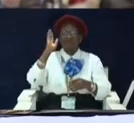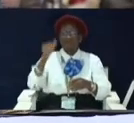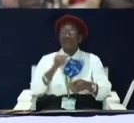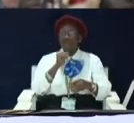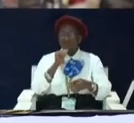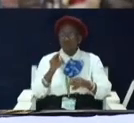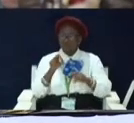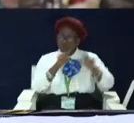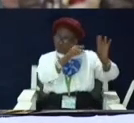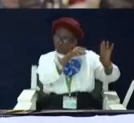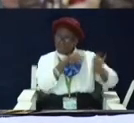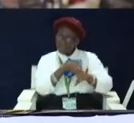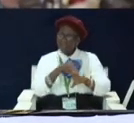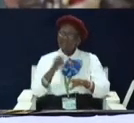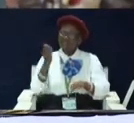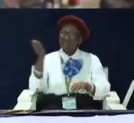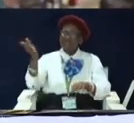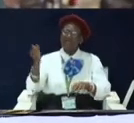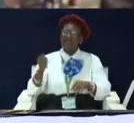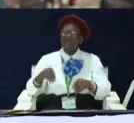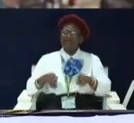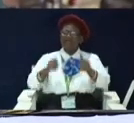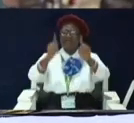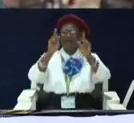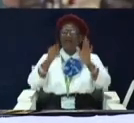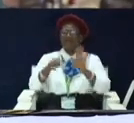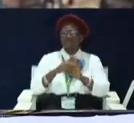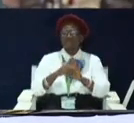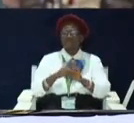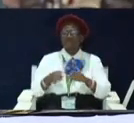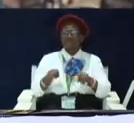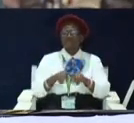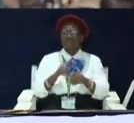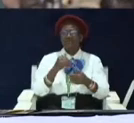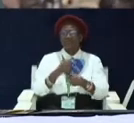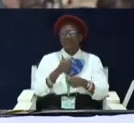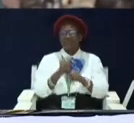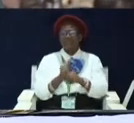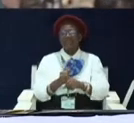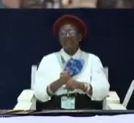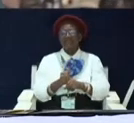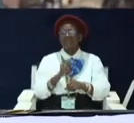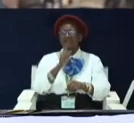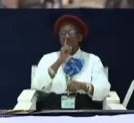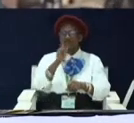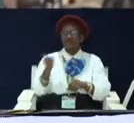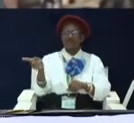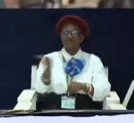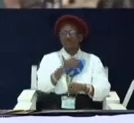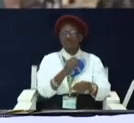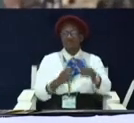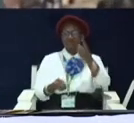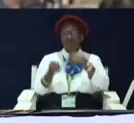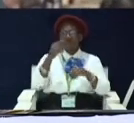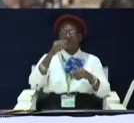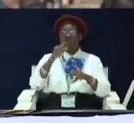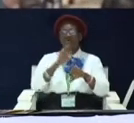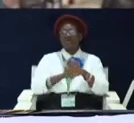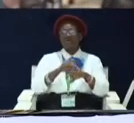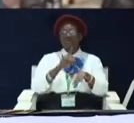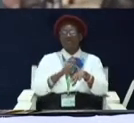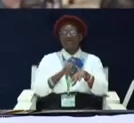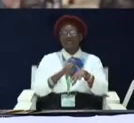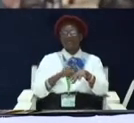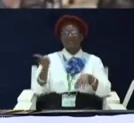direction. Please make sure you come on time. You know, since we